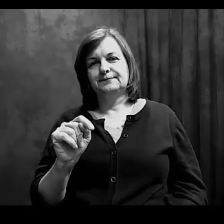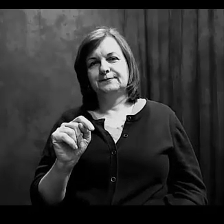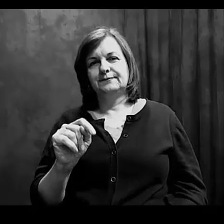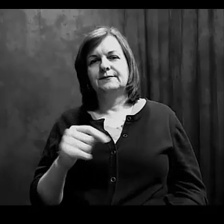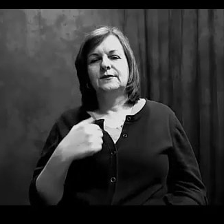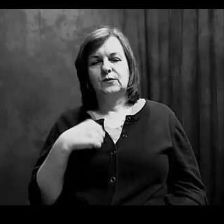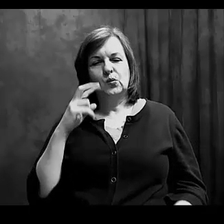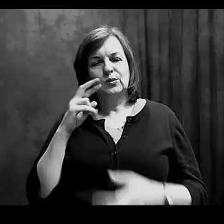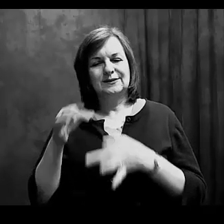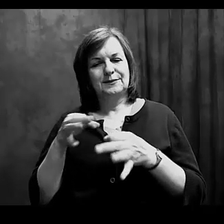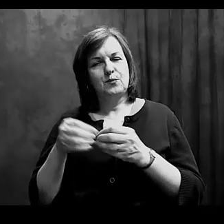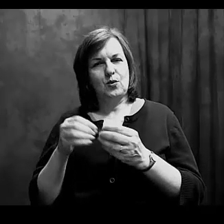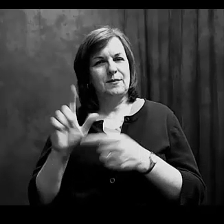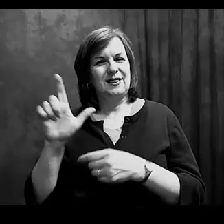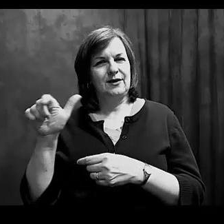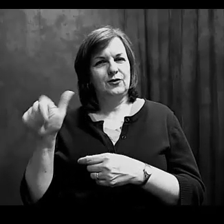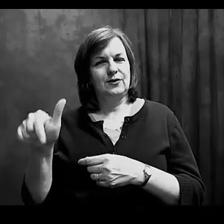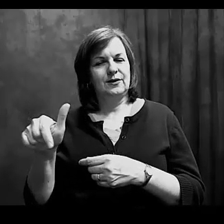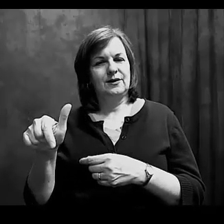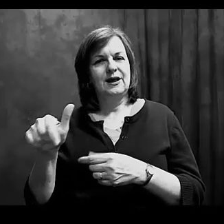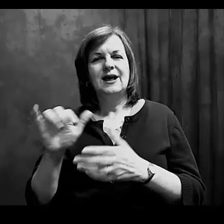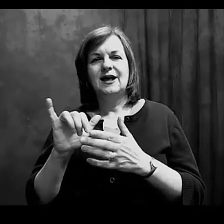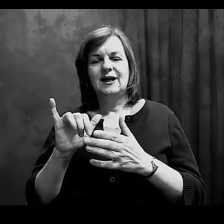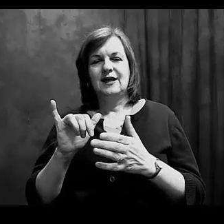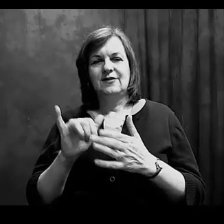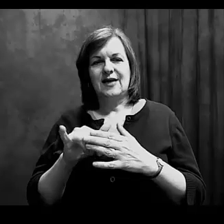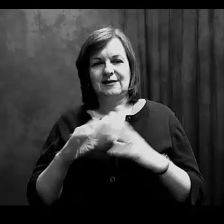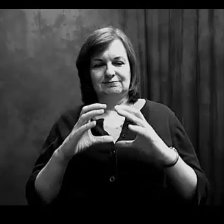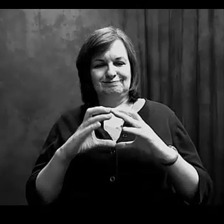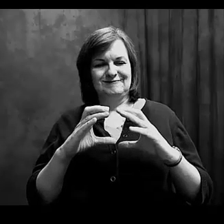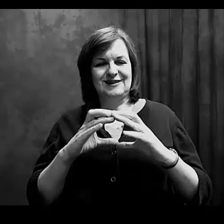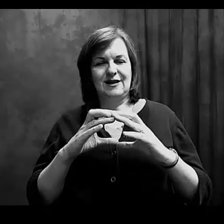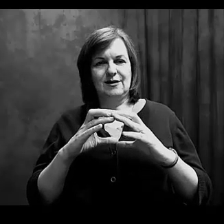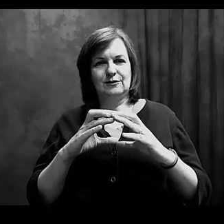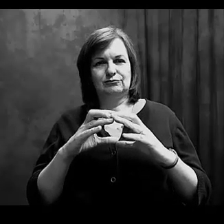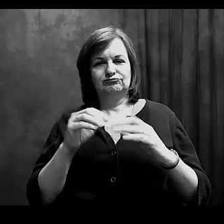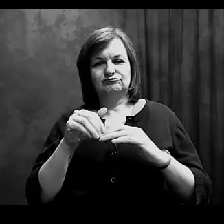And we'll look into that. And that's what's actually going to carry signal.